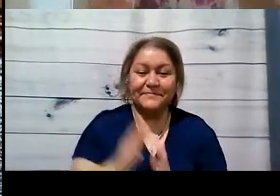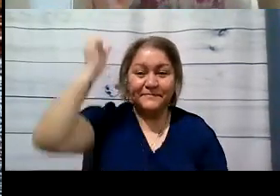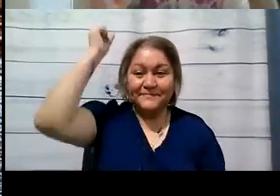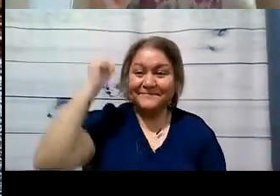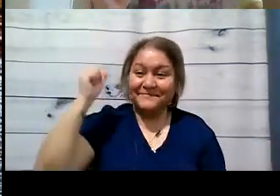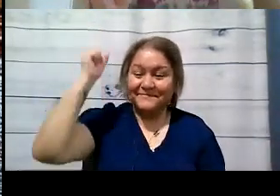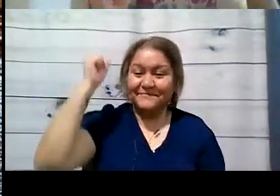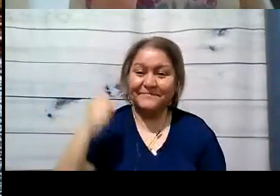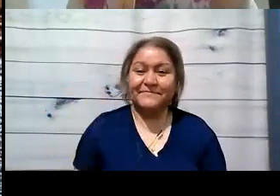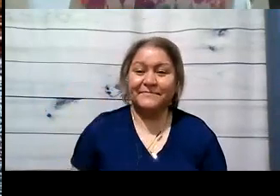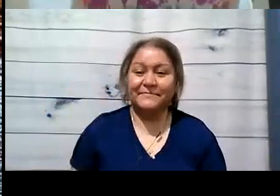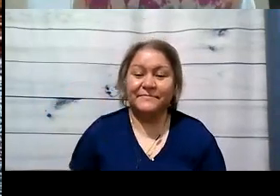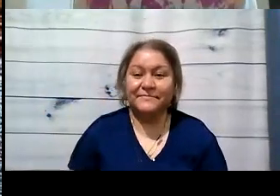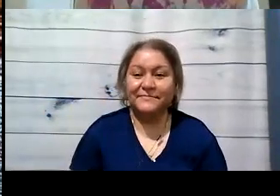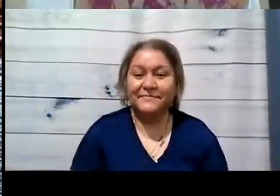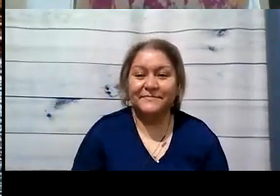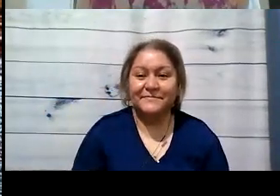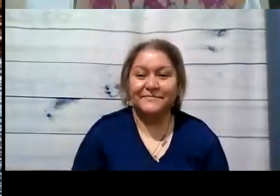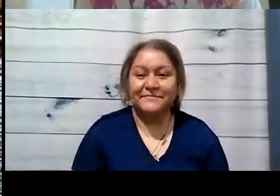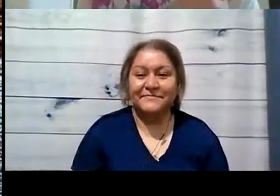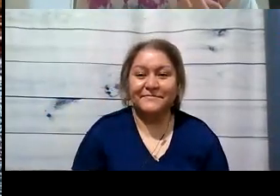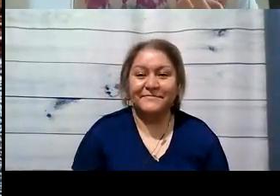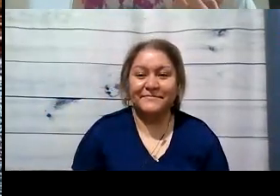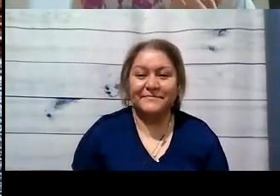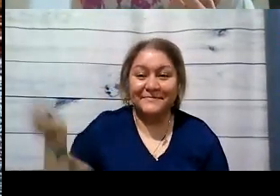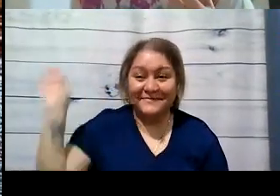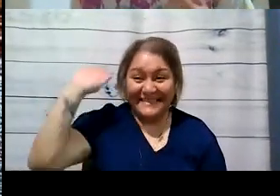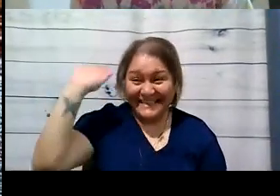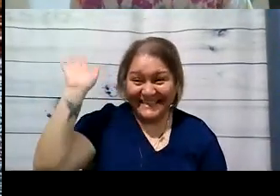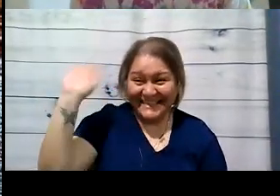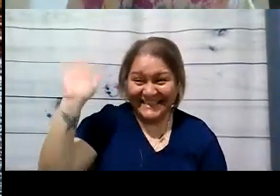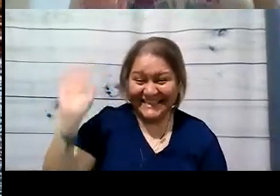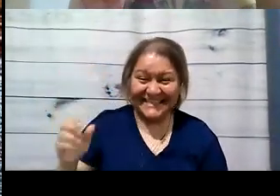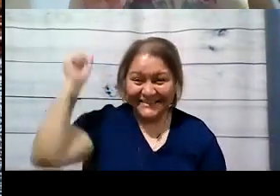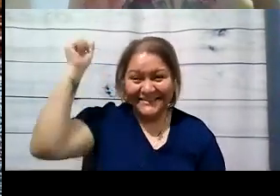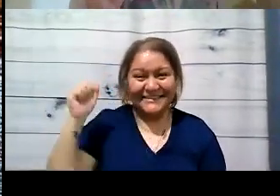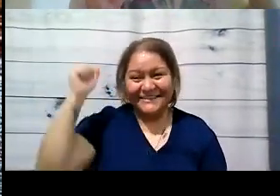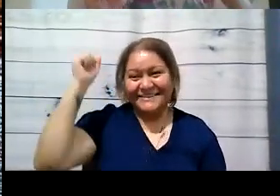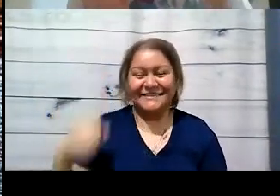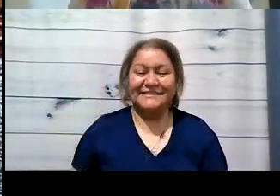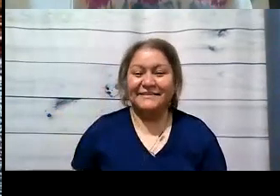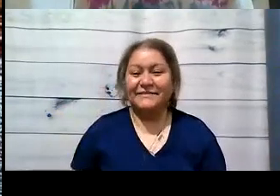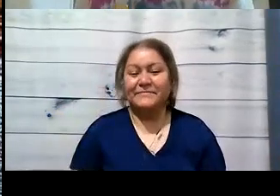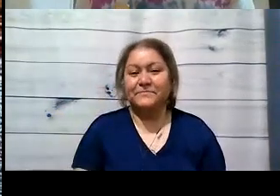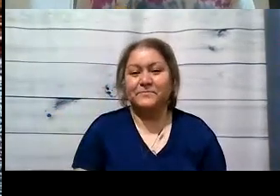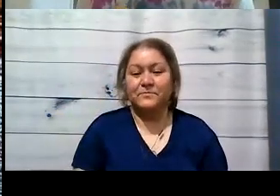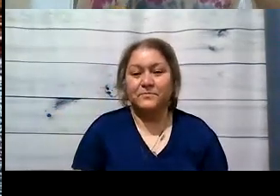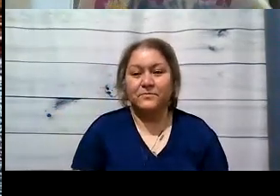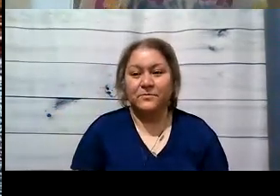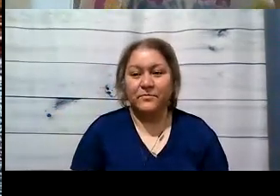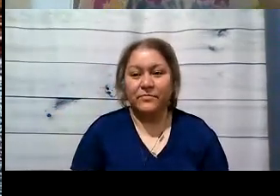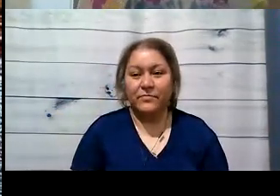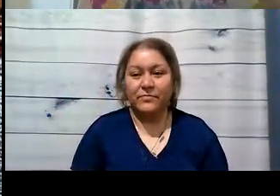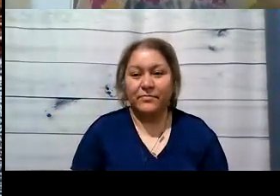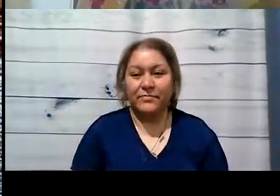you? And we say hello to Glenda. How are you? And we say hello